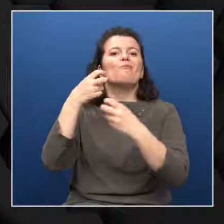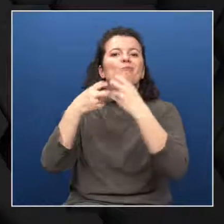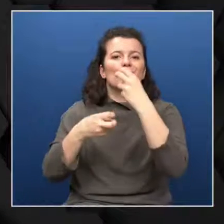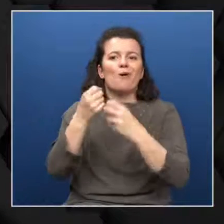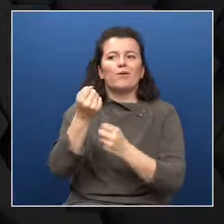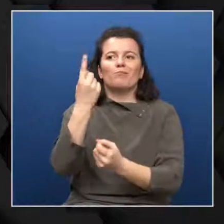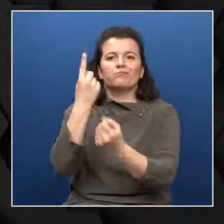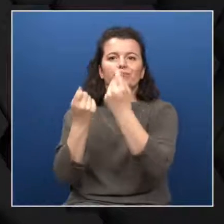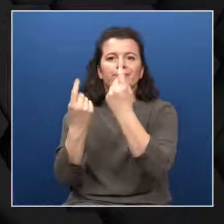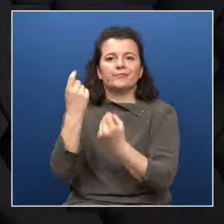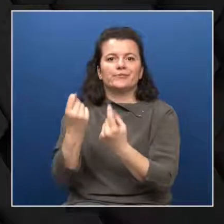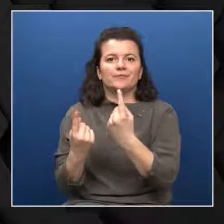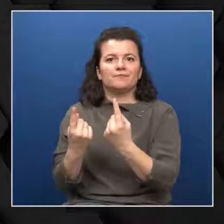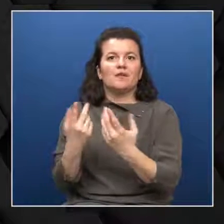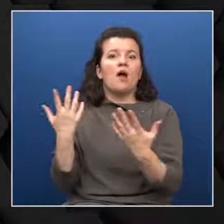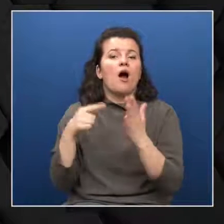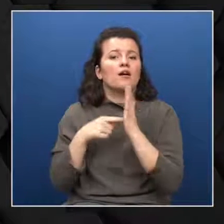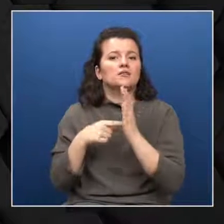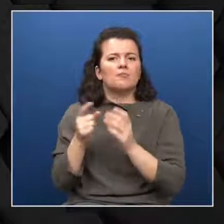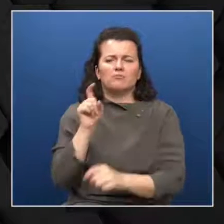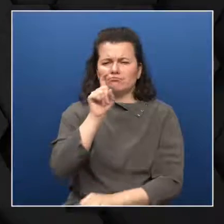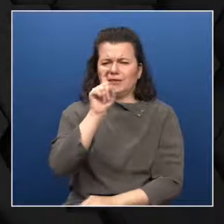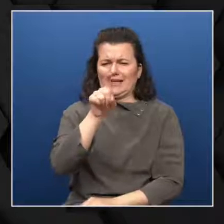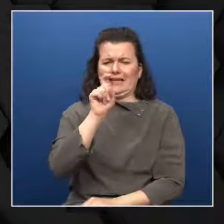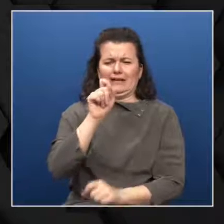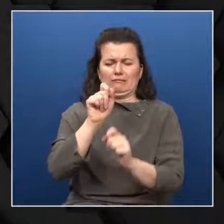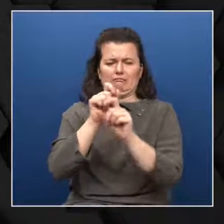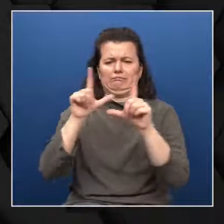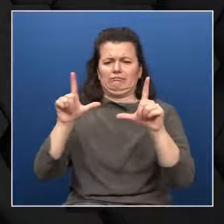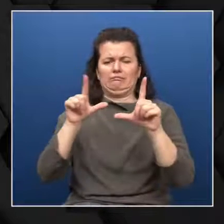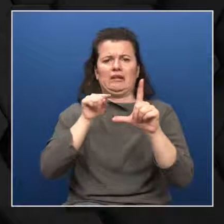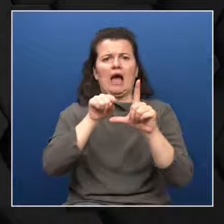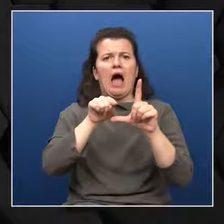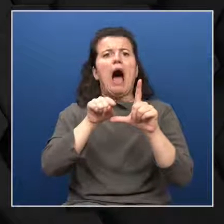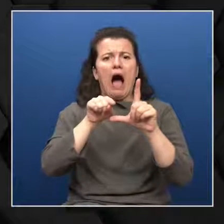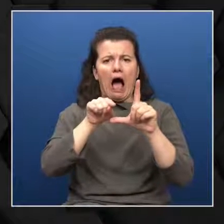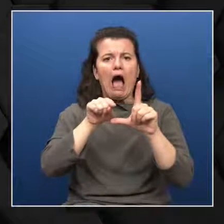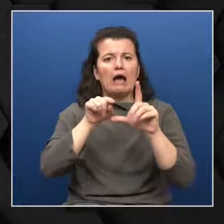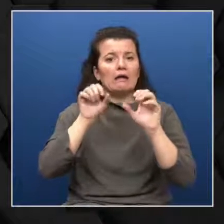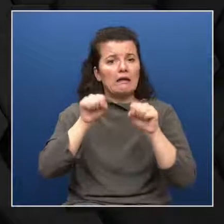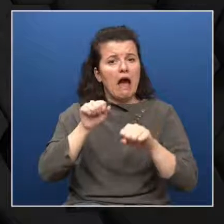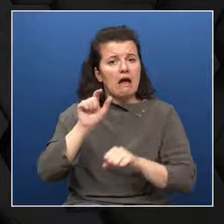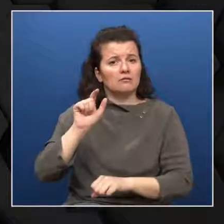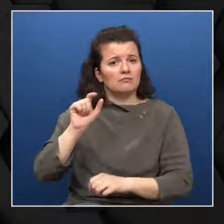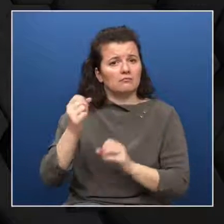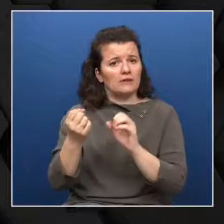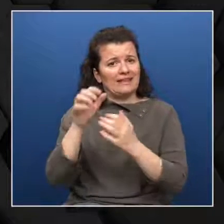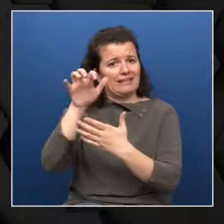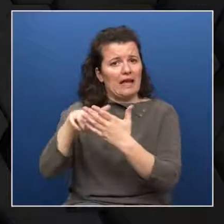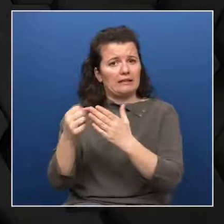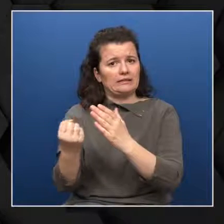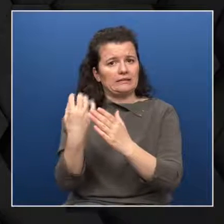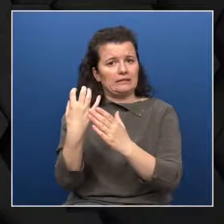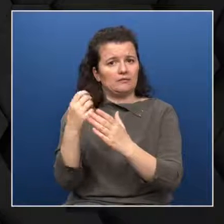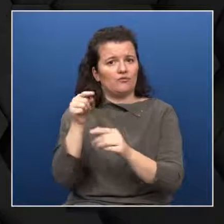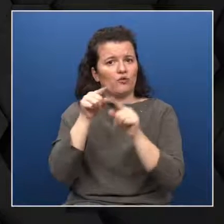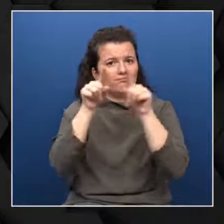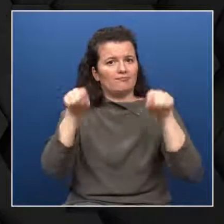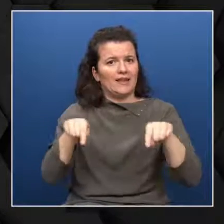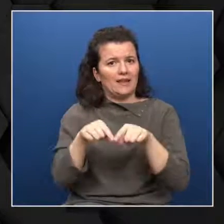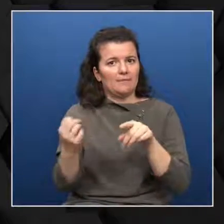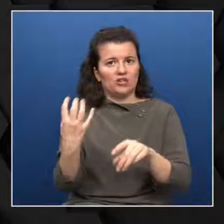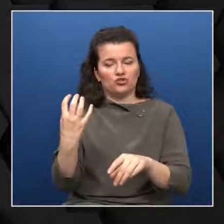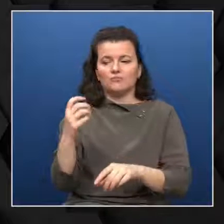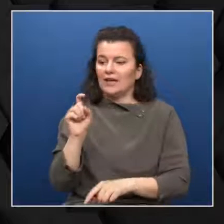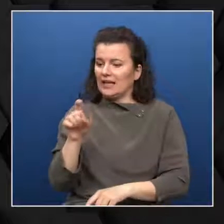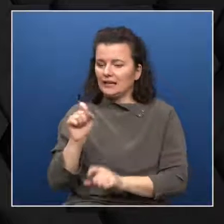can click on an issue here and you can say, wow, the alt tags there isn't there. You can fix one of those. You can file the issue, and if you click here, it'll go straight to a GitHub